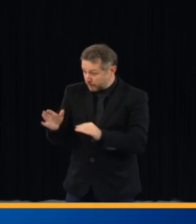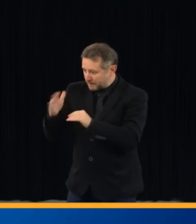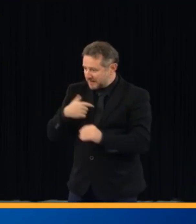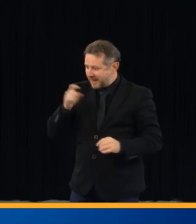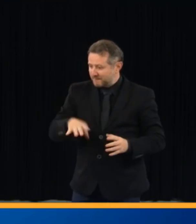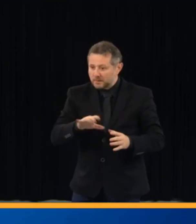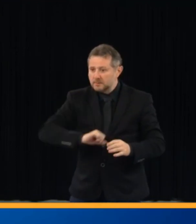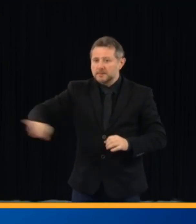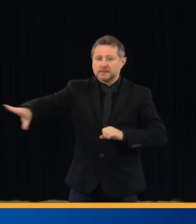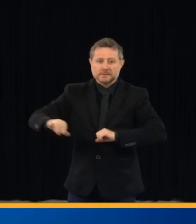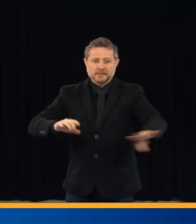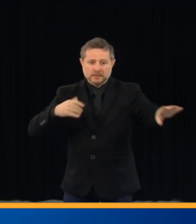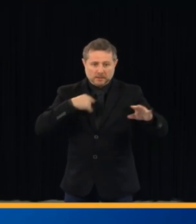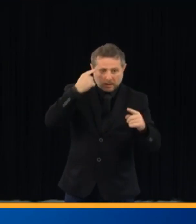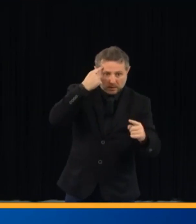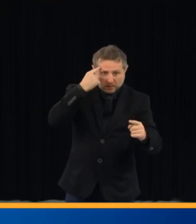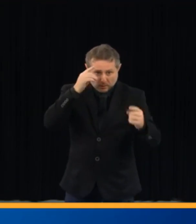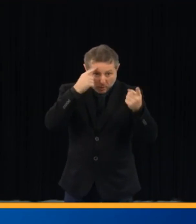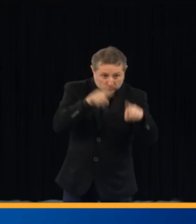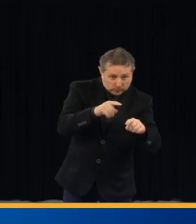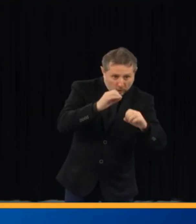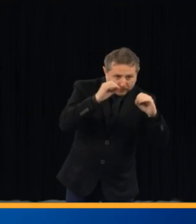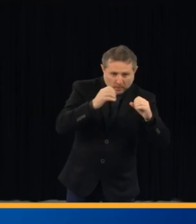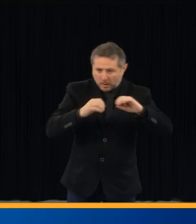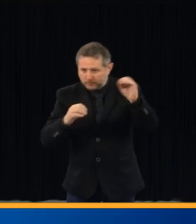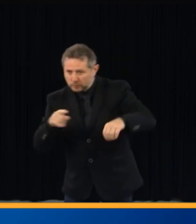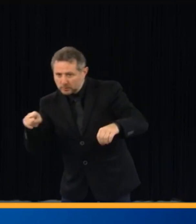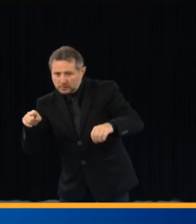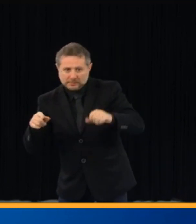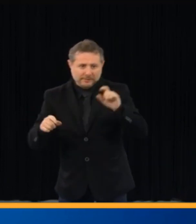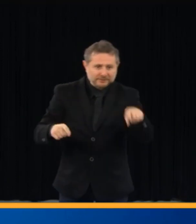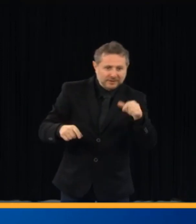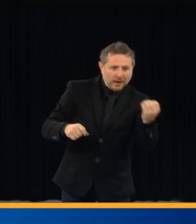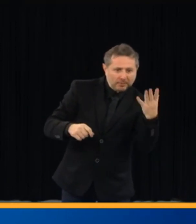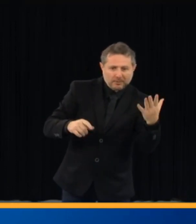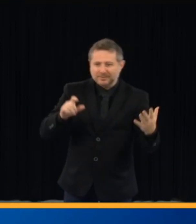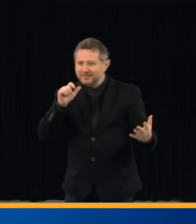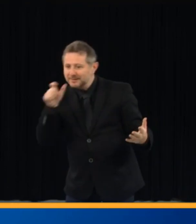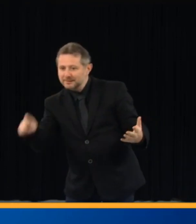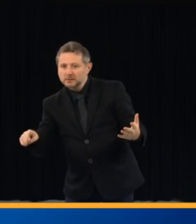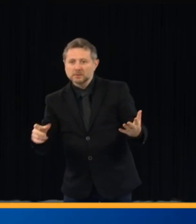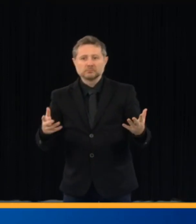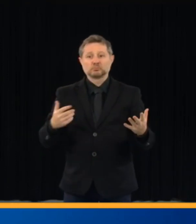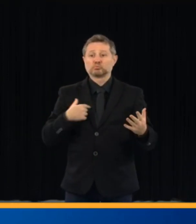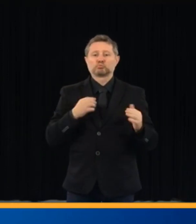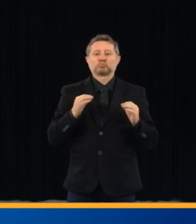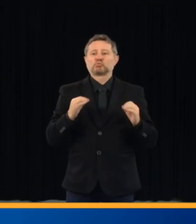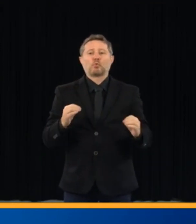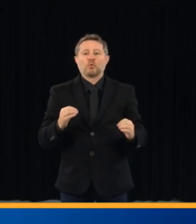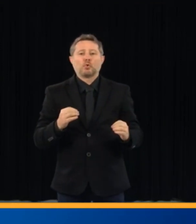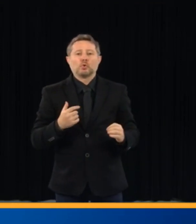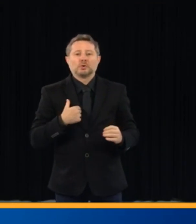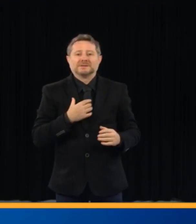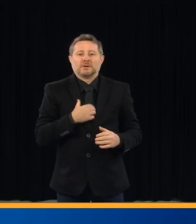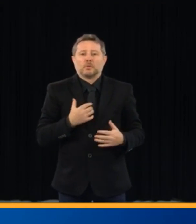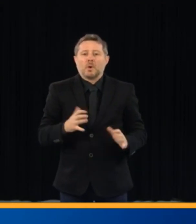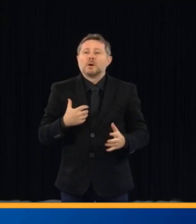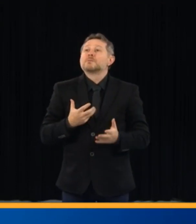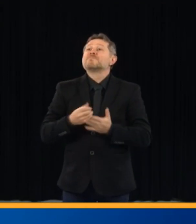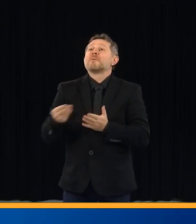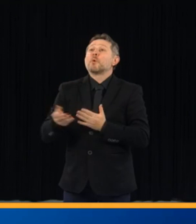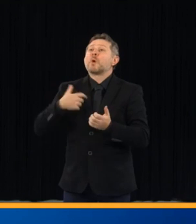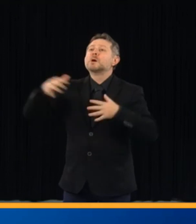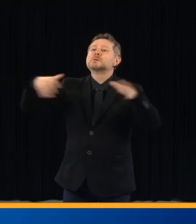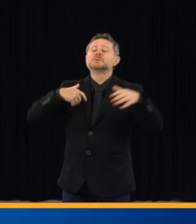need? We'll need what we need. You know, I have no desire to acquire more ventilators than